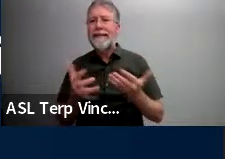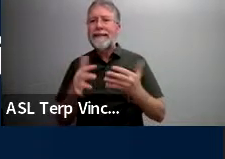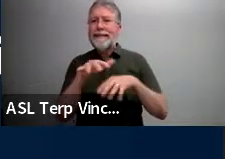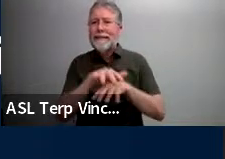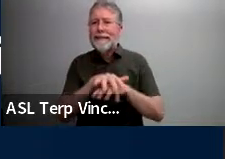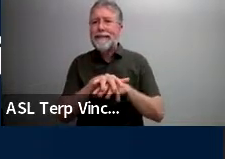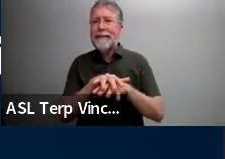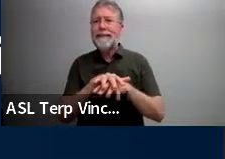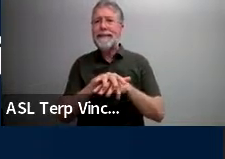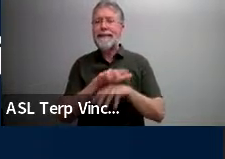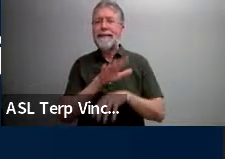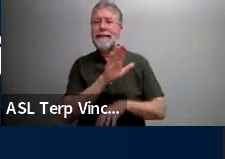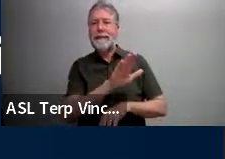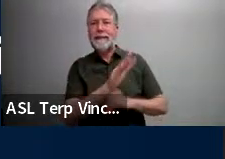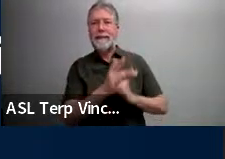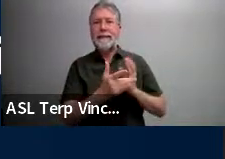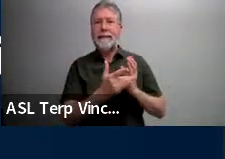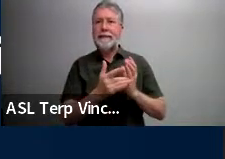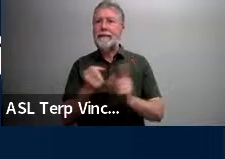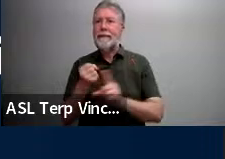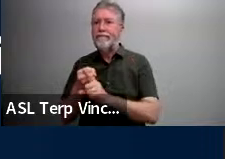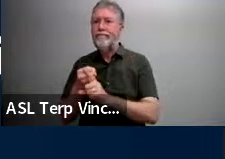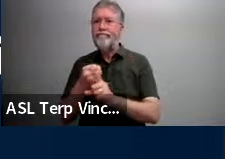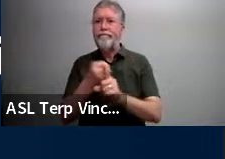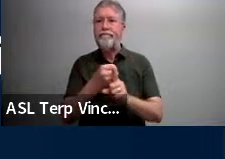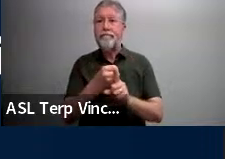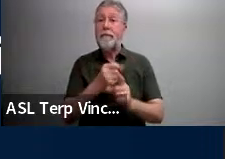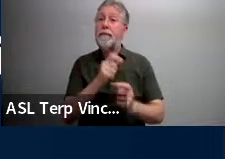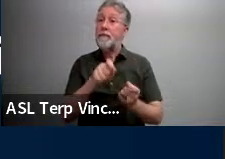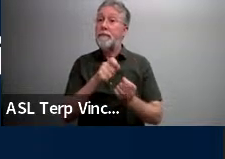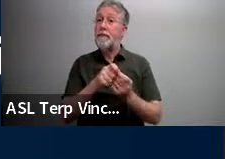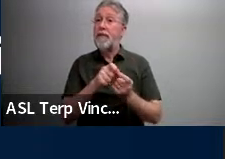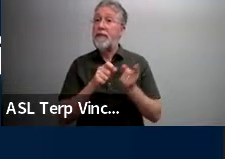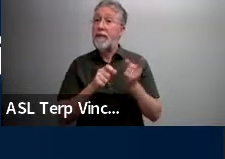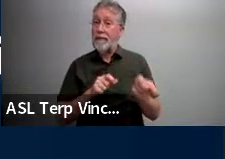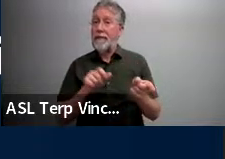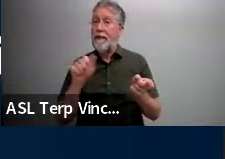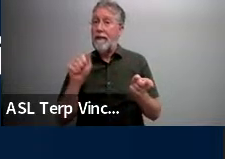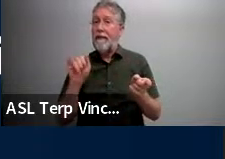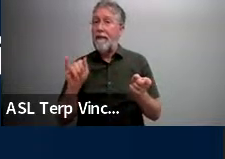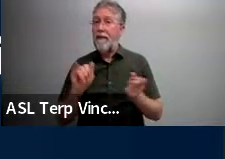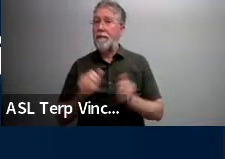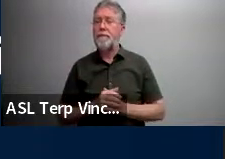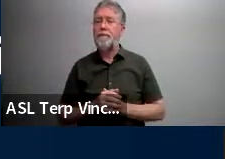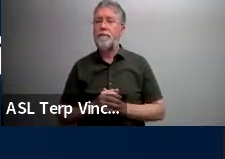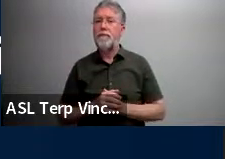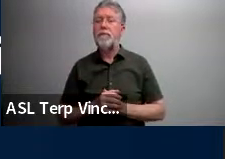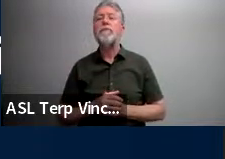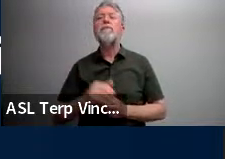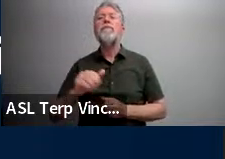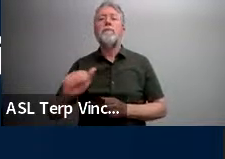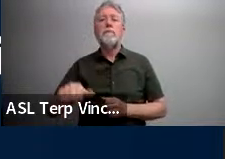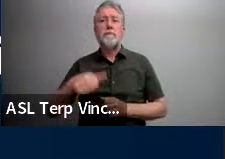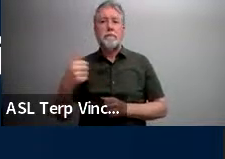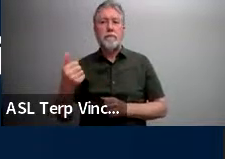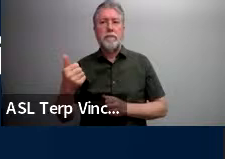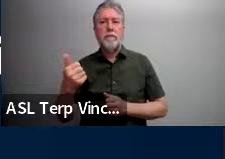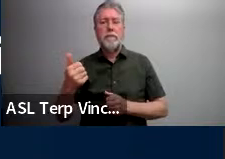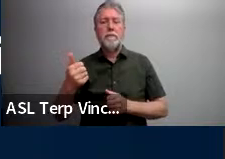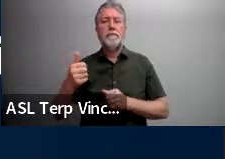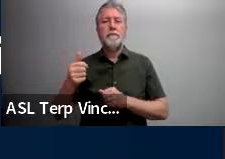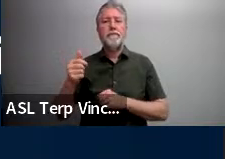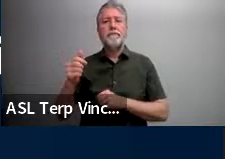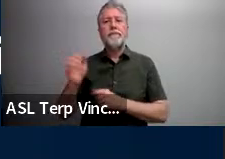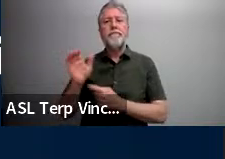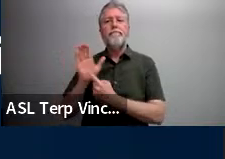when technology is used, and specifically AI. There's another area that I wanted to